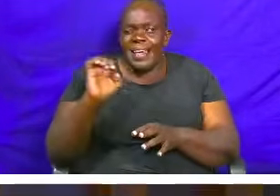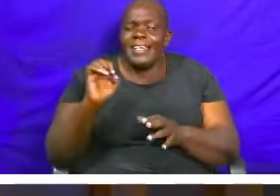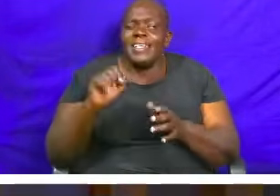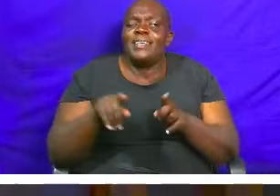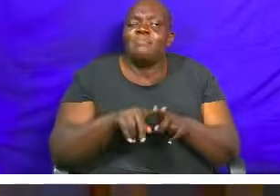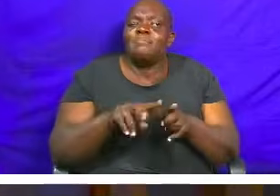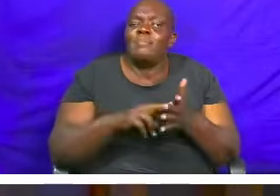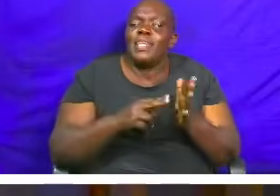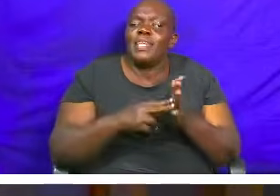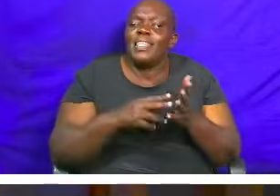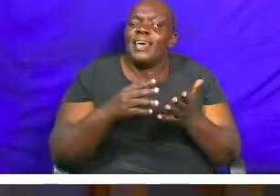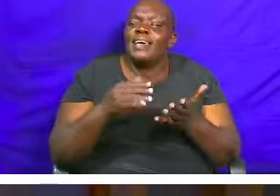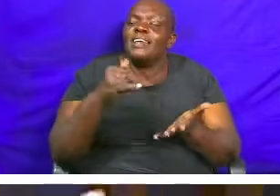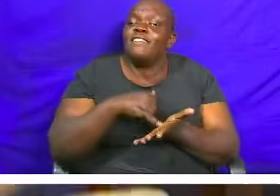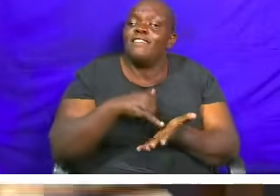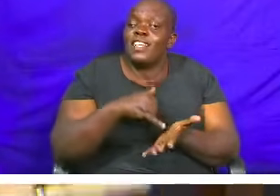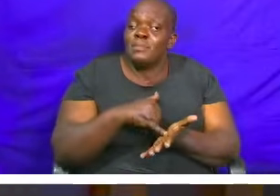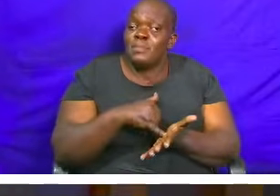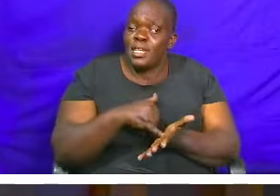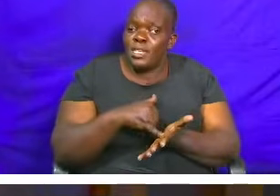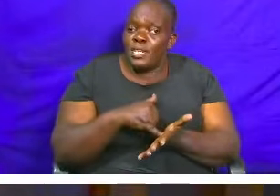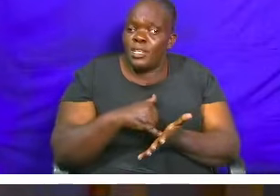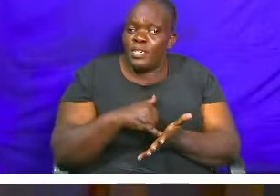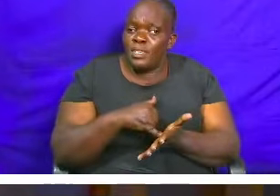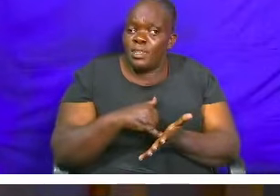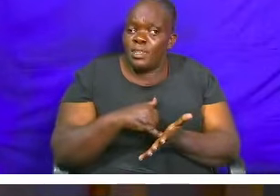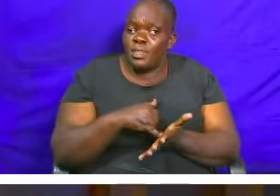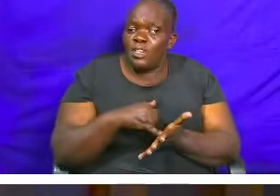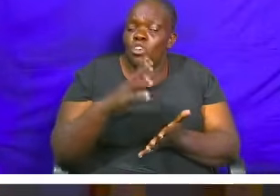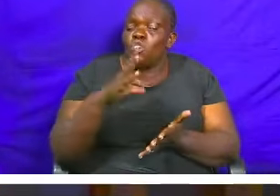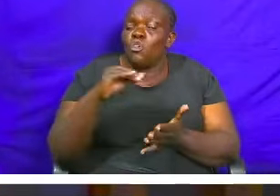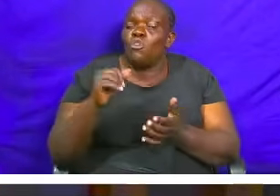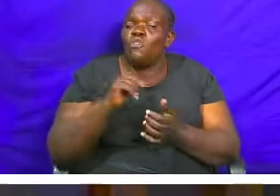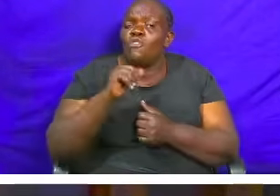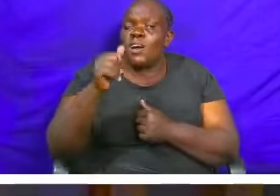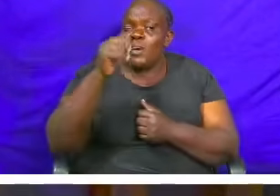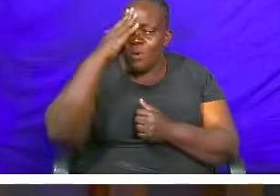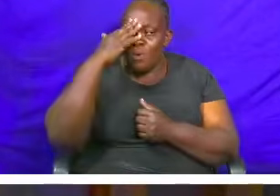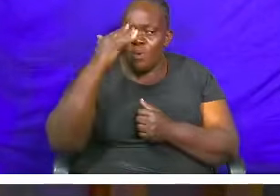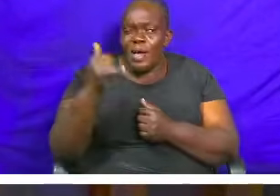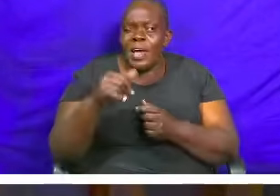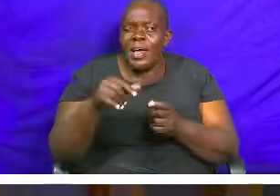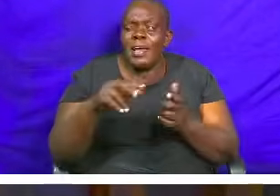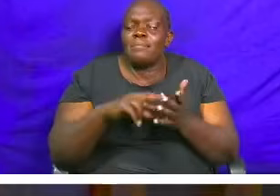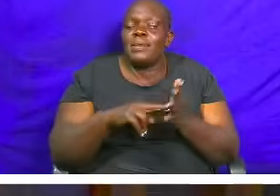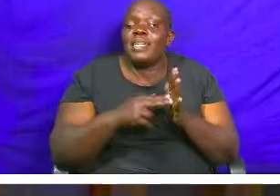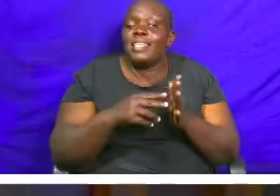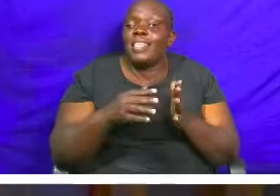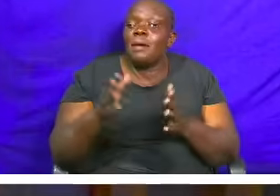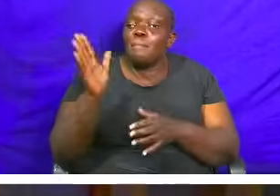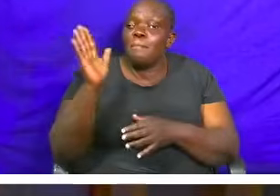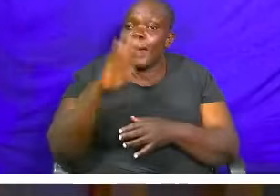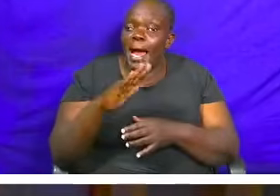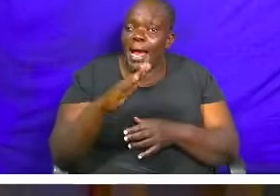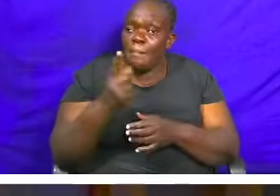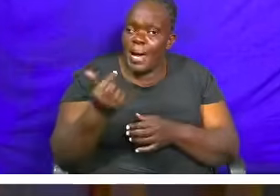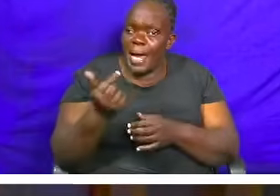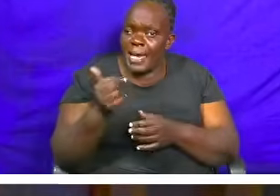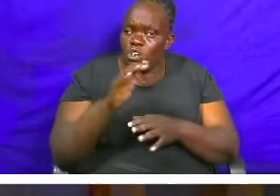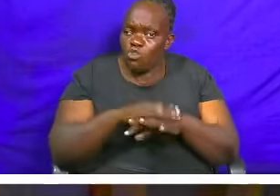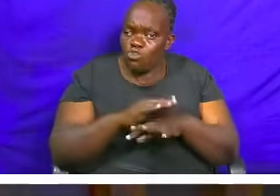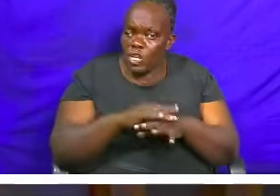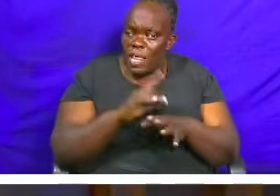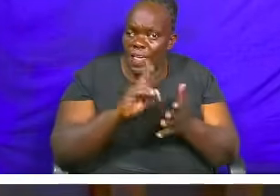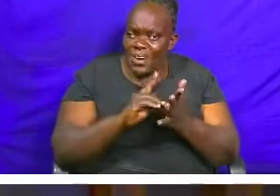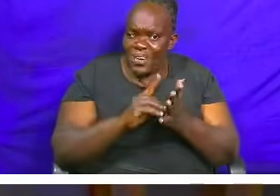markets pose to their investment, so they opted to go back because the return was very good. So it means that the dollars here